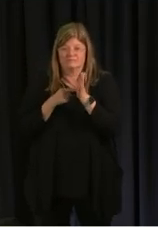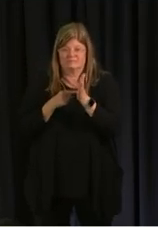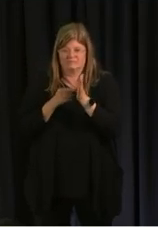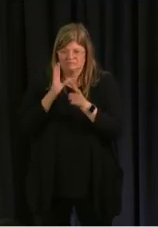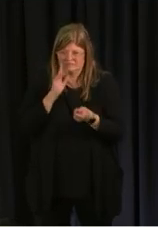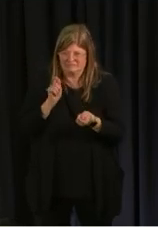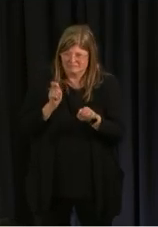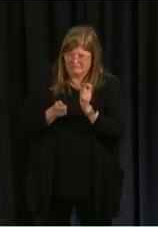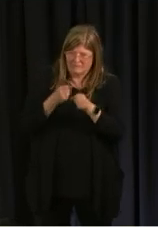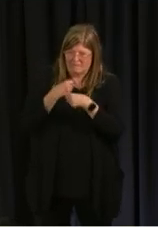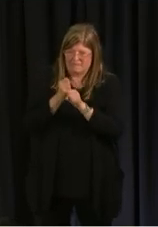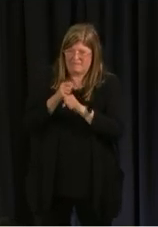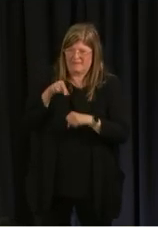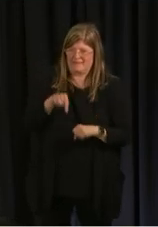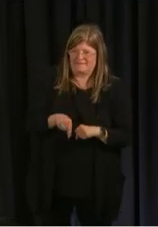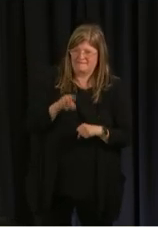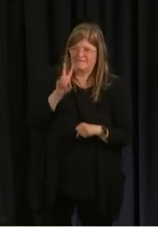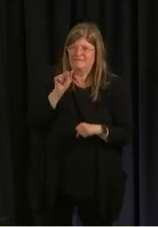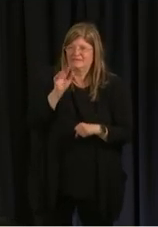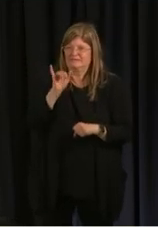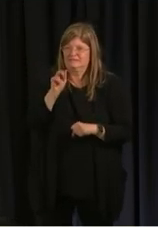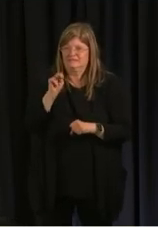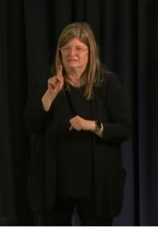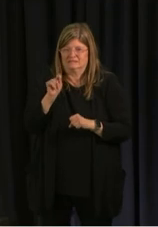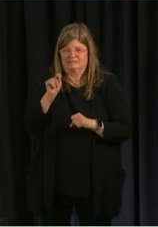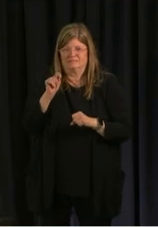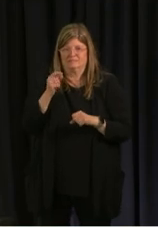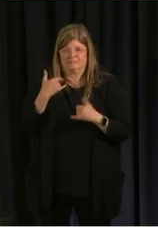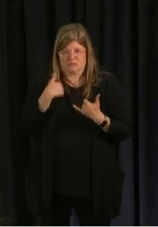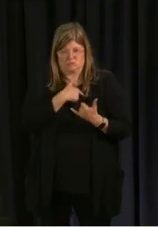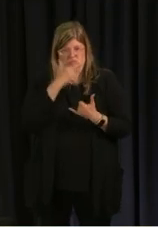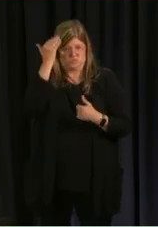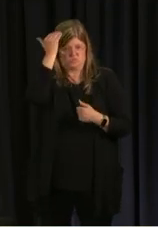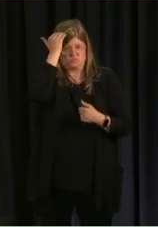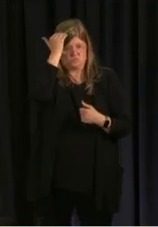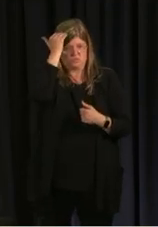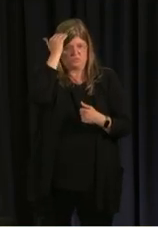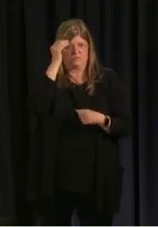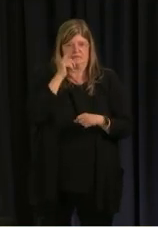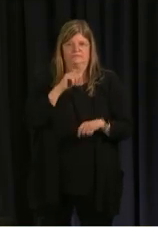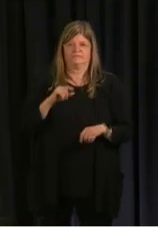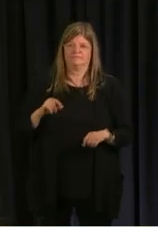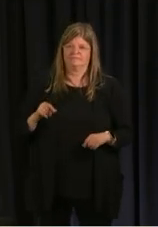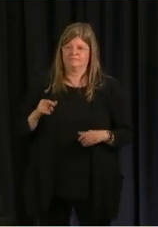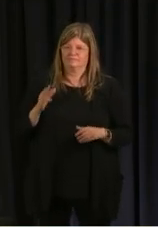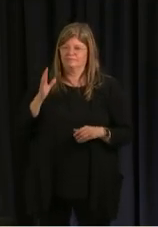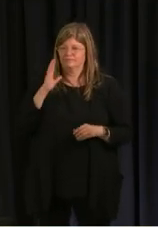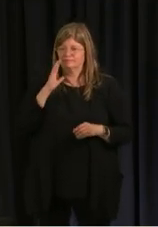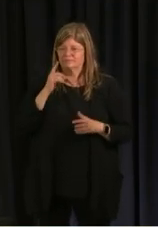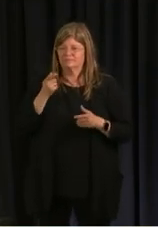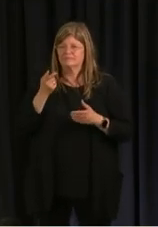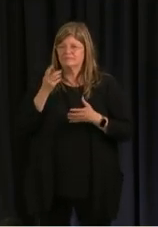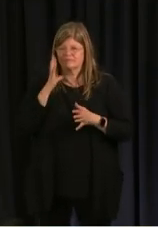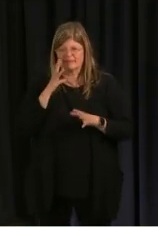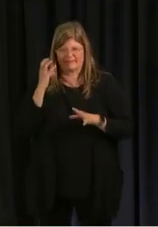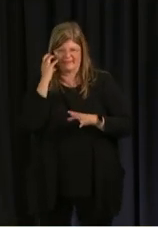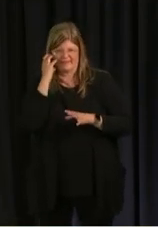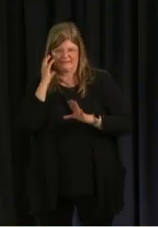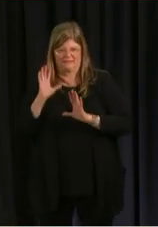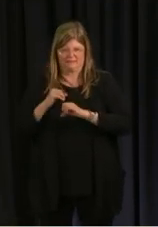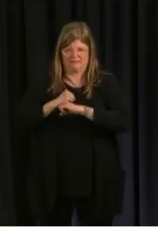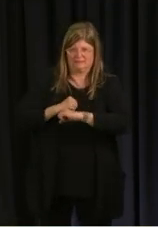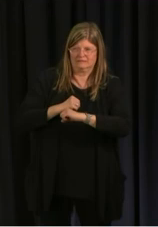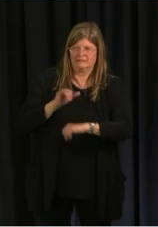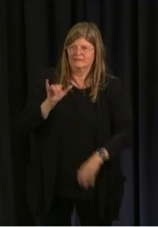this virus move faster, and now we know some of them can actually make you a little sicker, and they might not